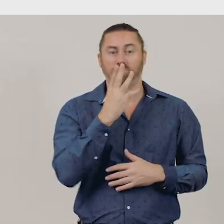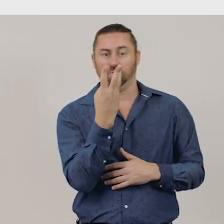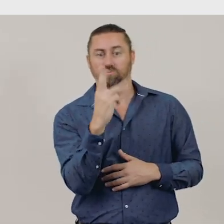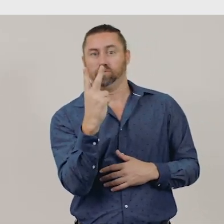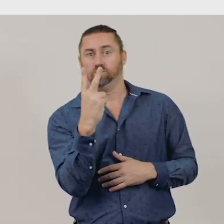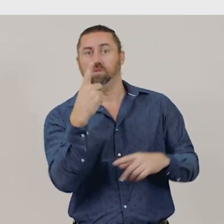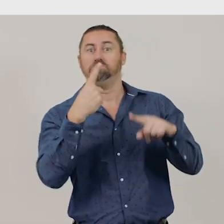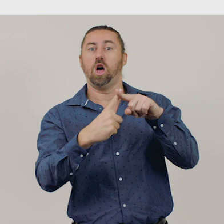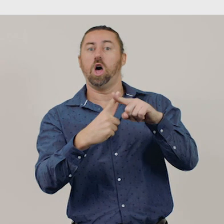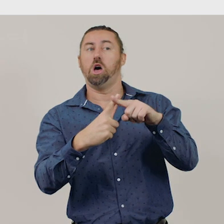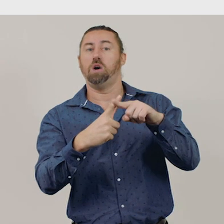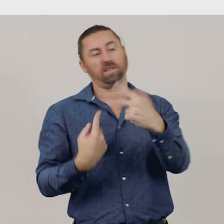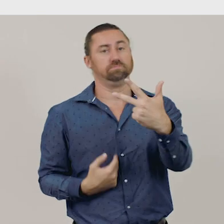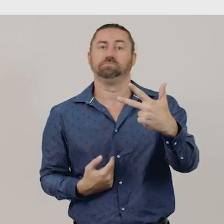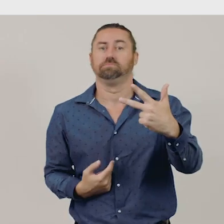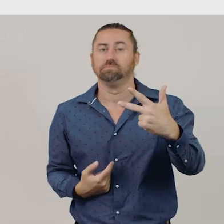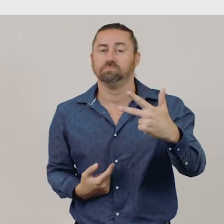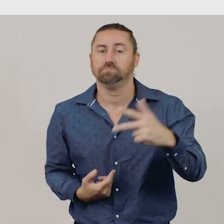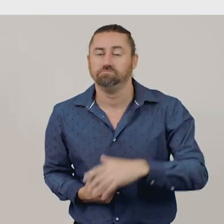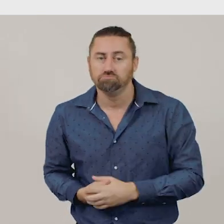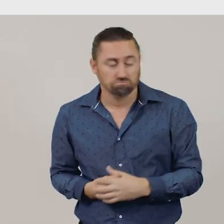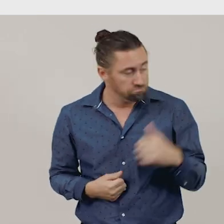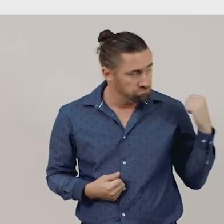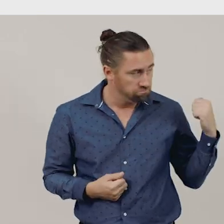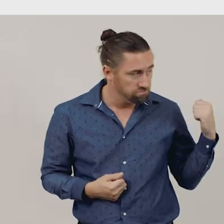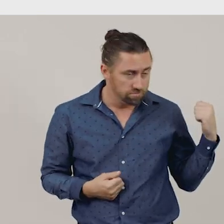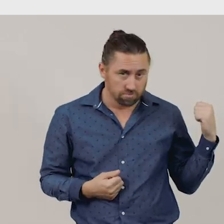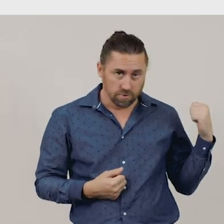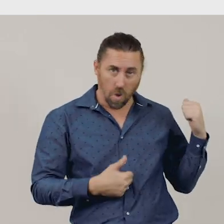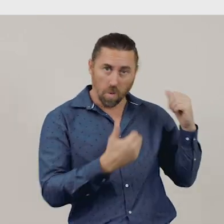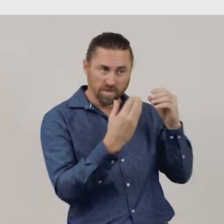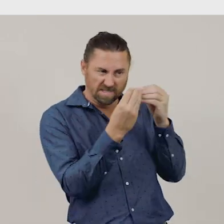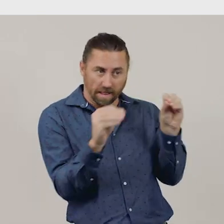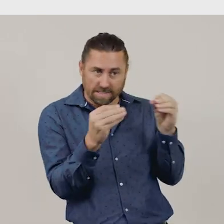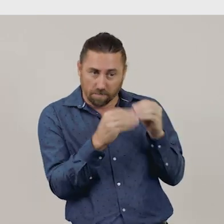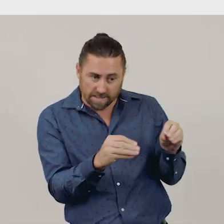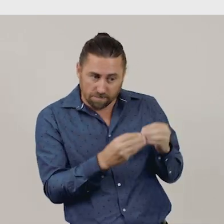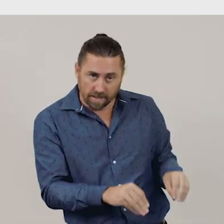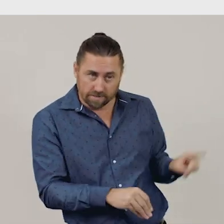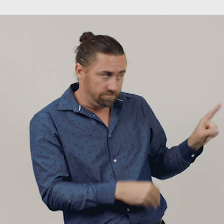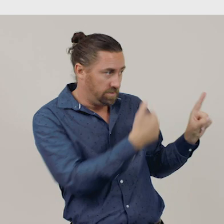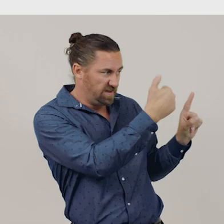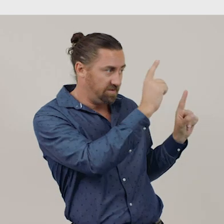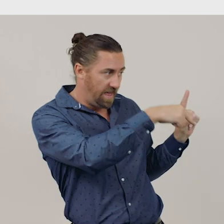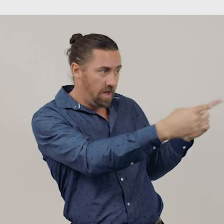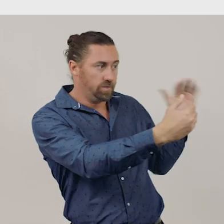6,432 multiplied by 8? Firstly, we'll split the value into